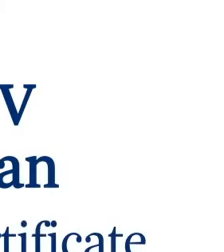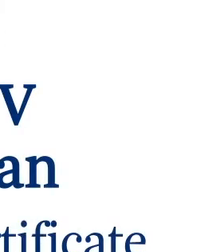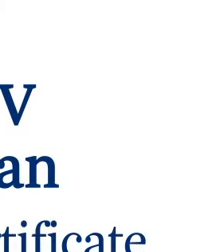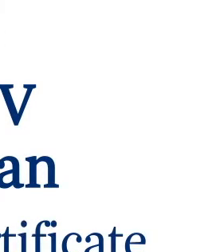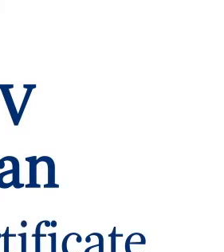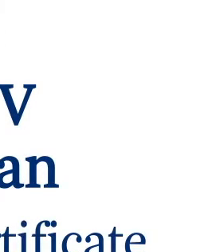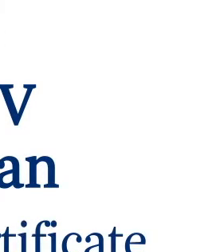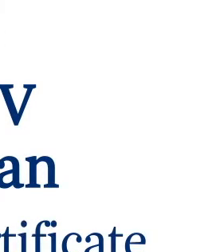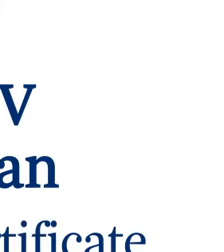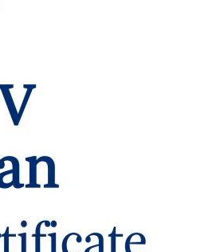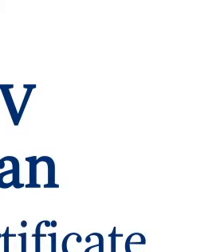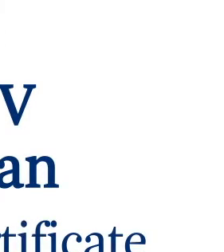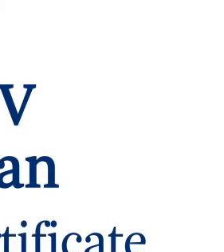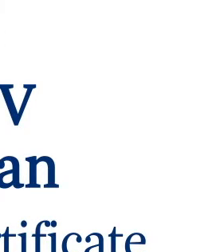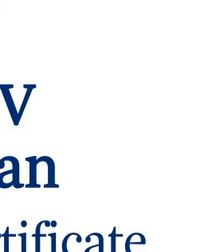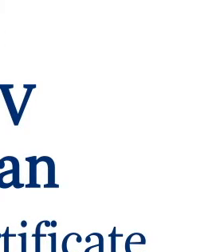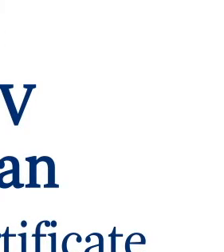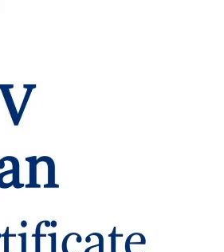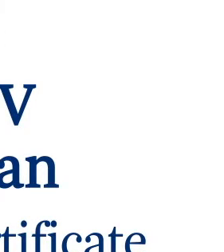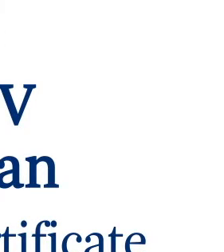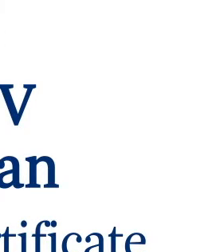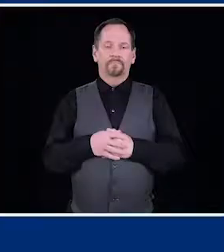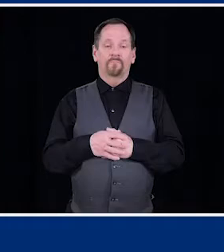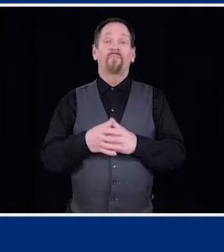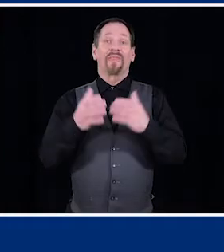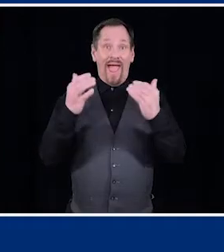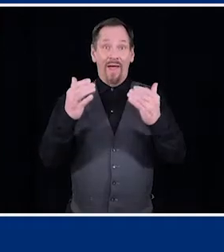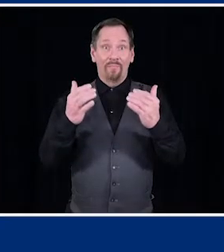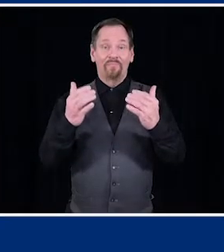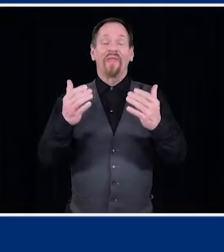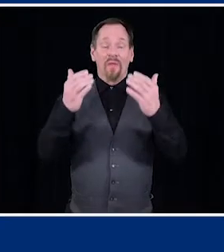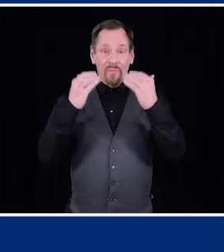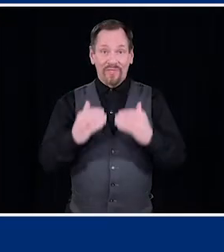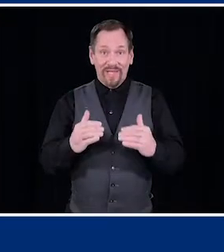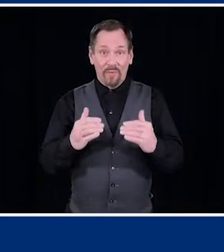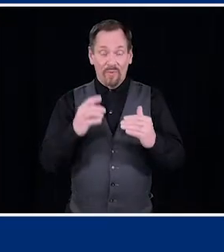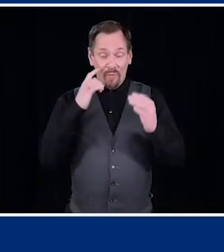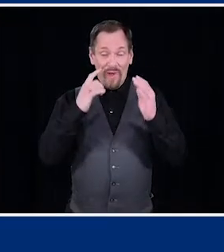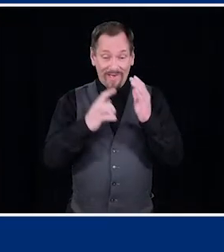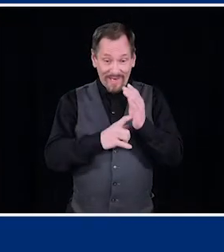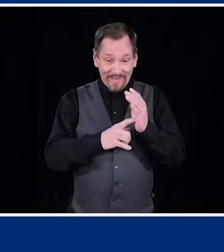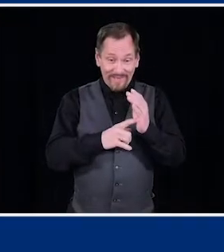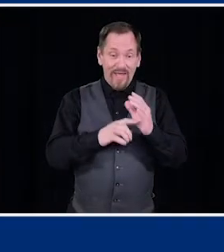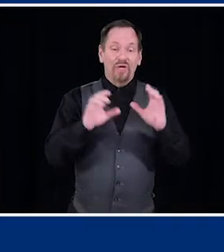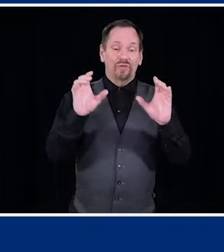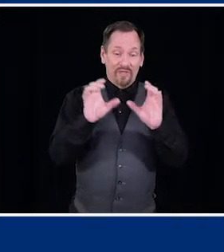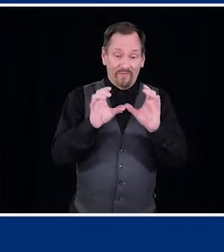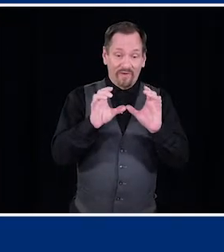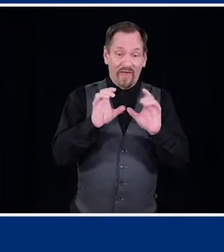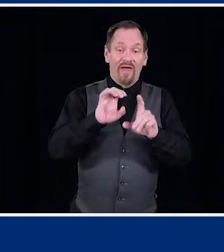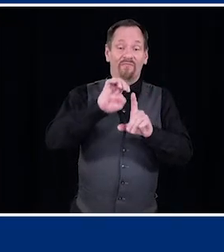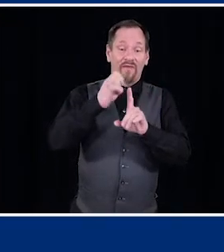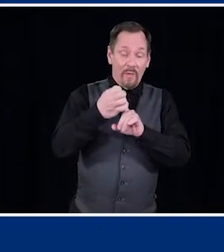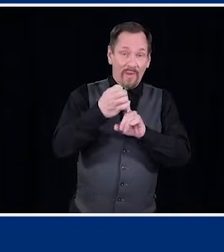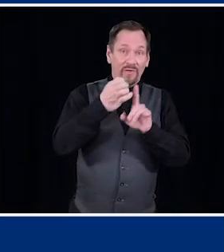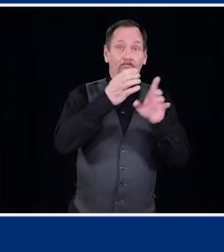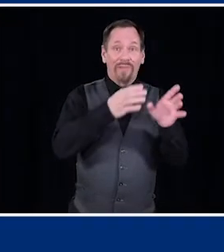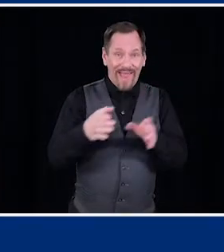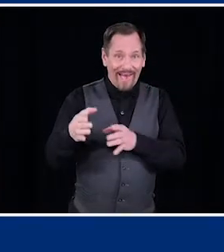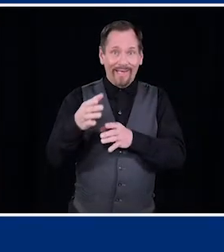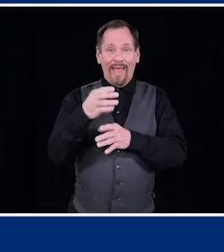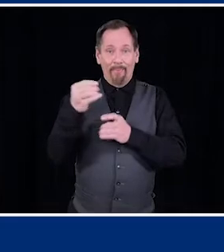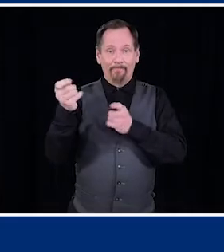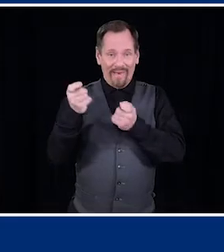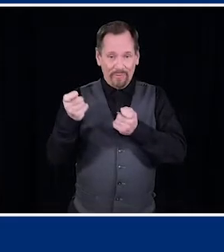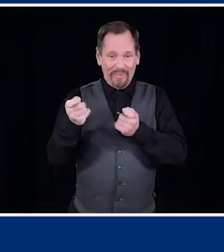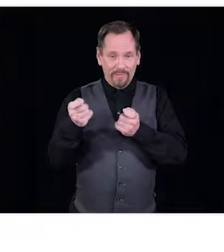Robin V. Yohanan. Now we will proceed with the recognizing of the certificate in environmental